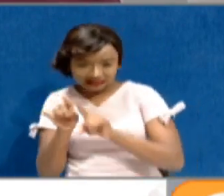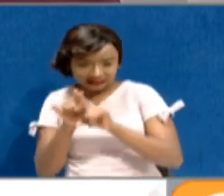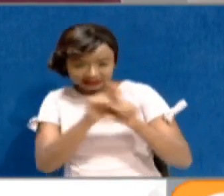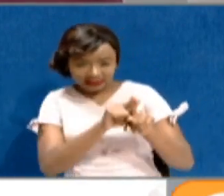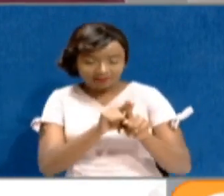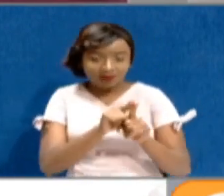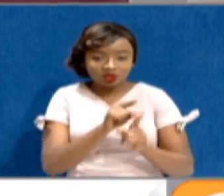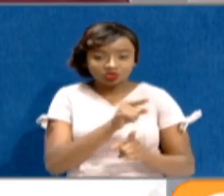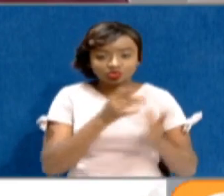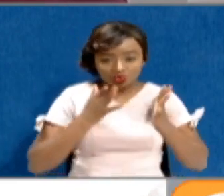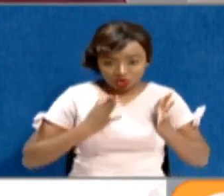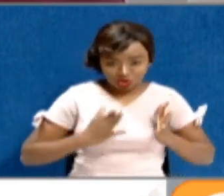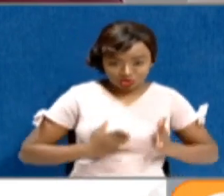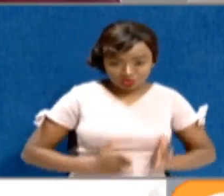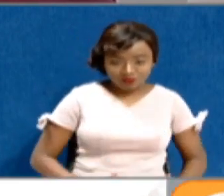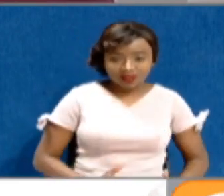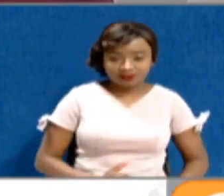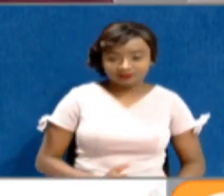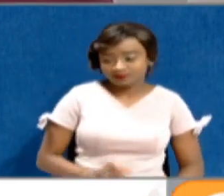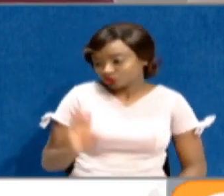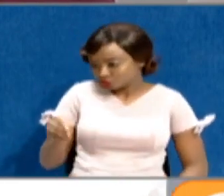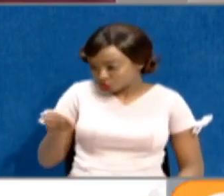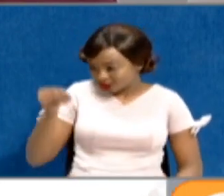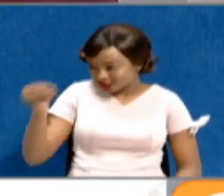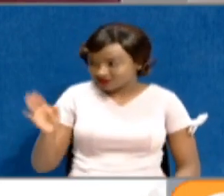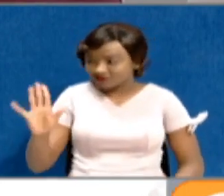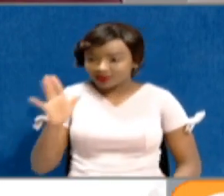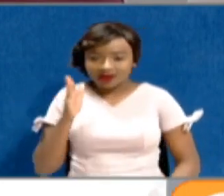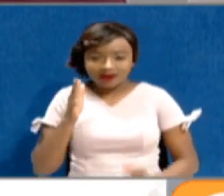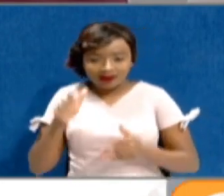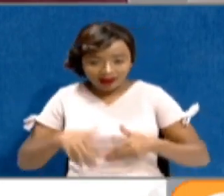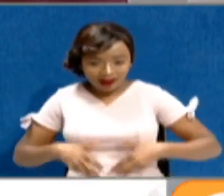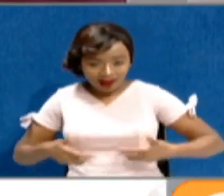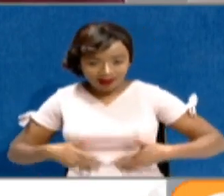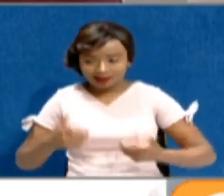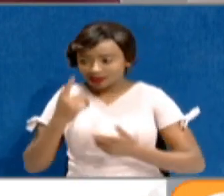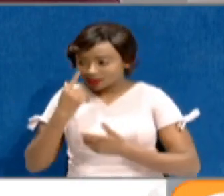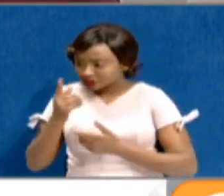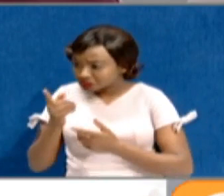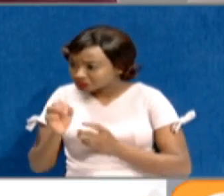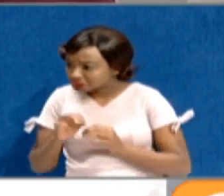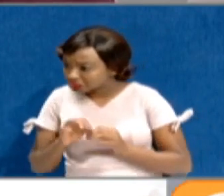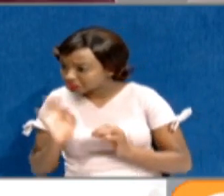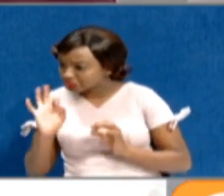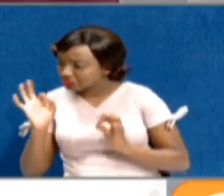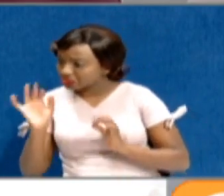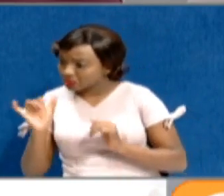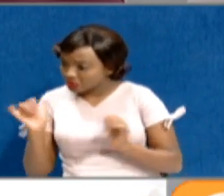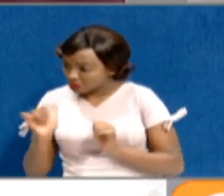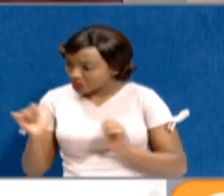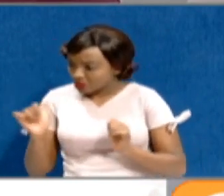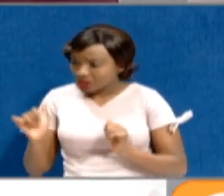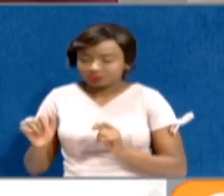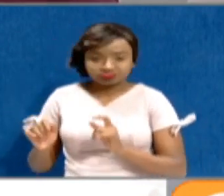you like, are very similar to human beings. So once you have tested it on animals, you have said it is safe, you have said